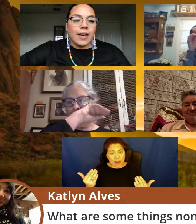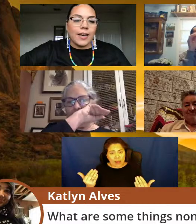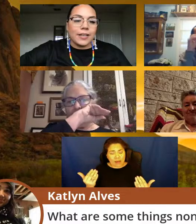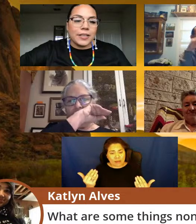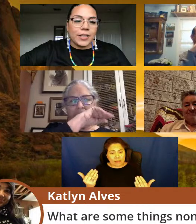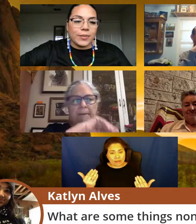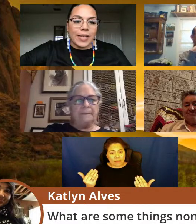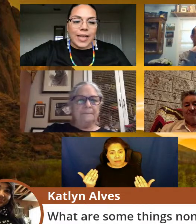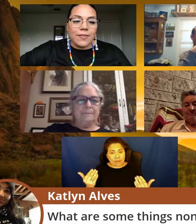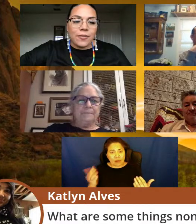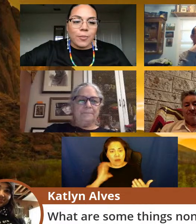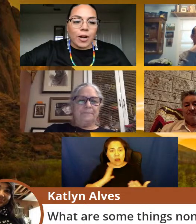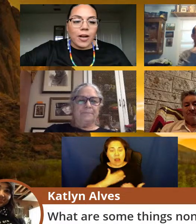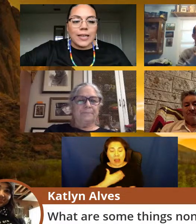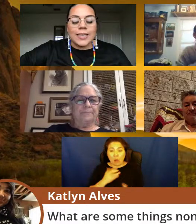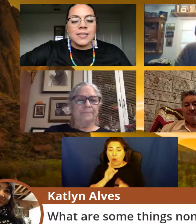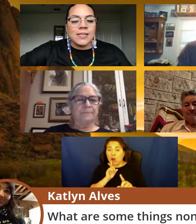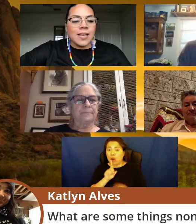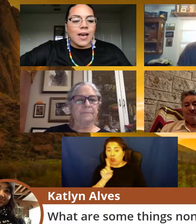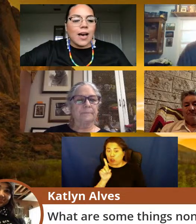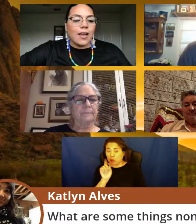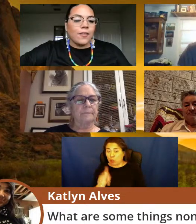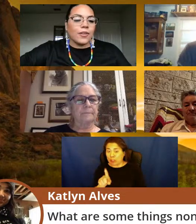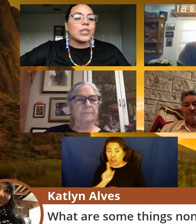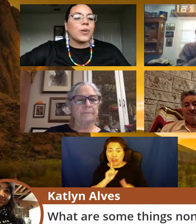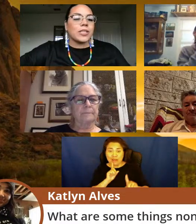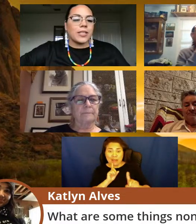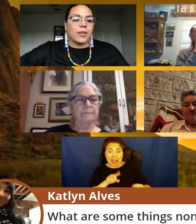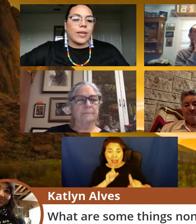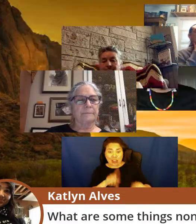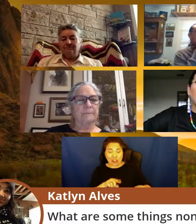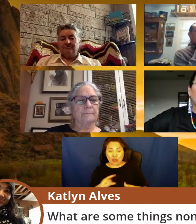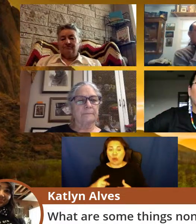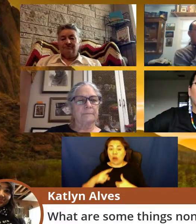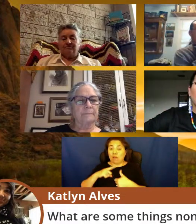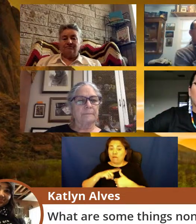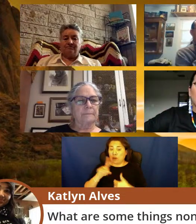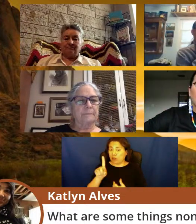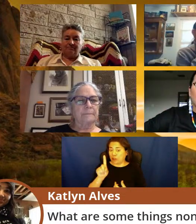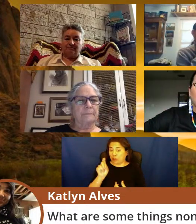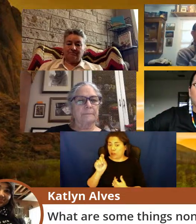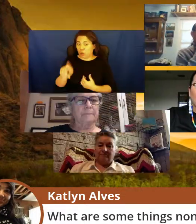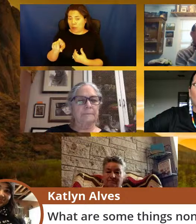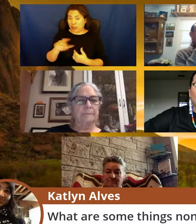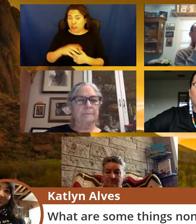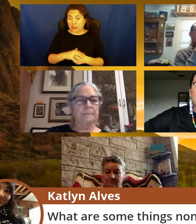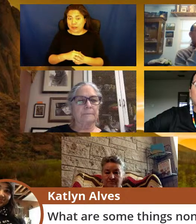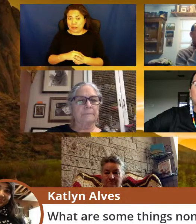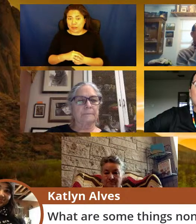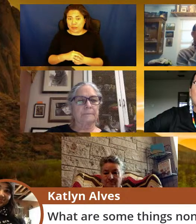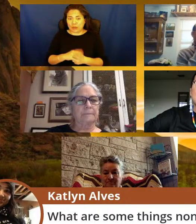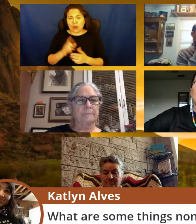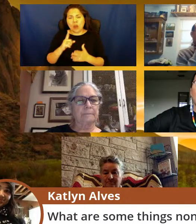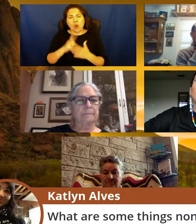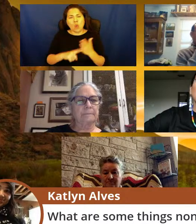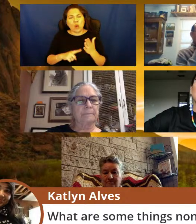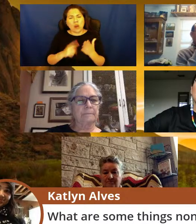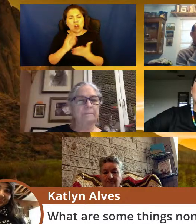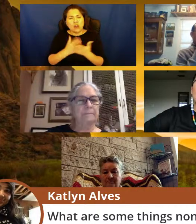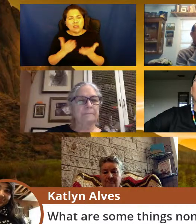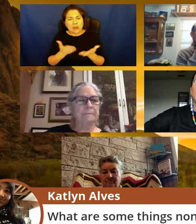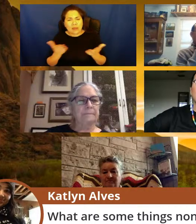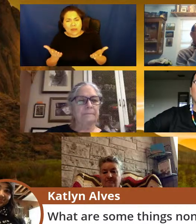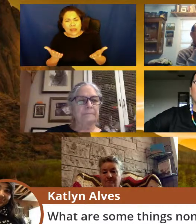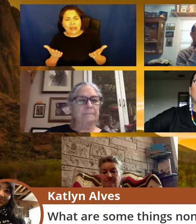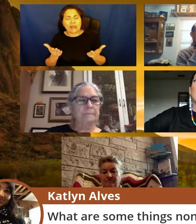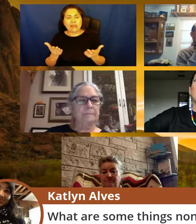our Q&A from our audience. The first question that we have here are what are some things